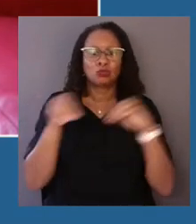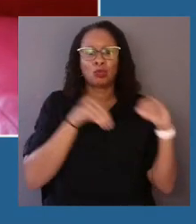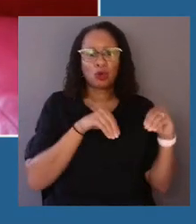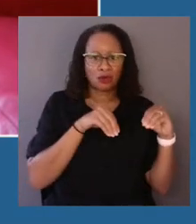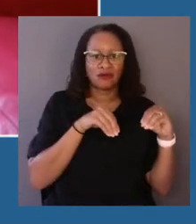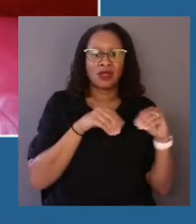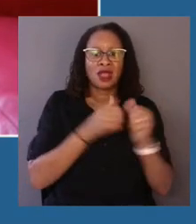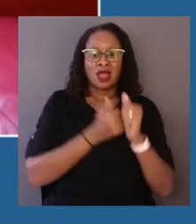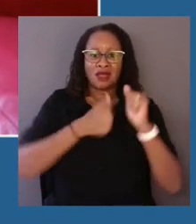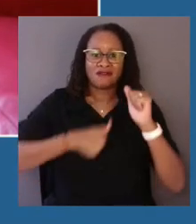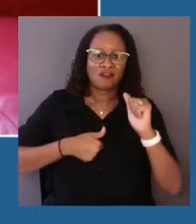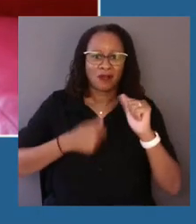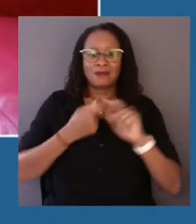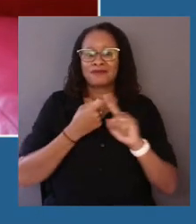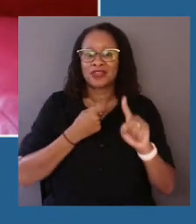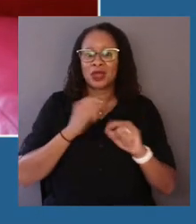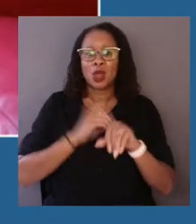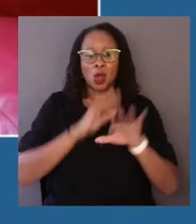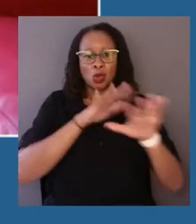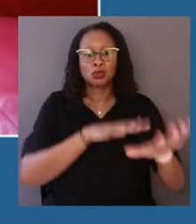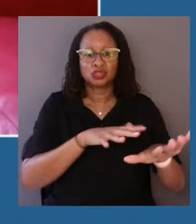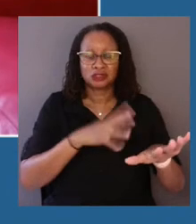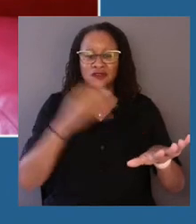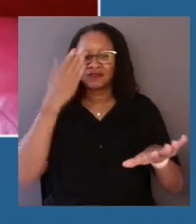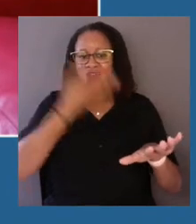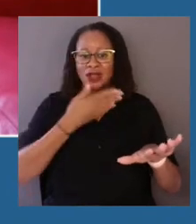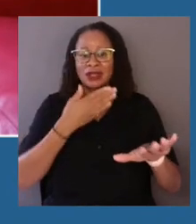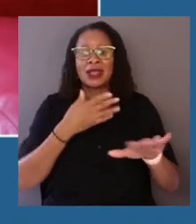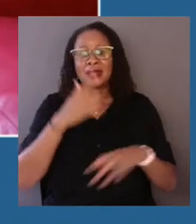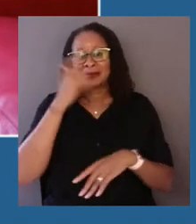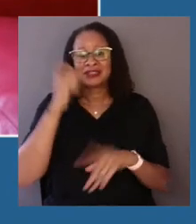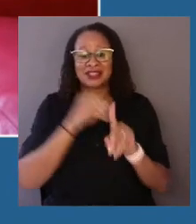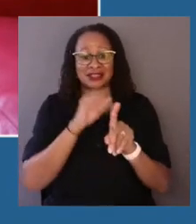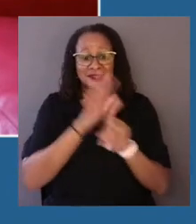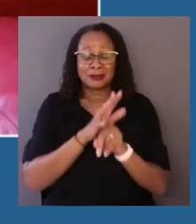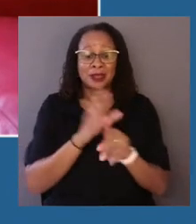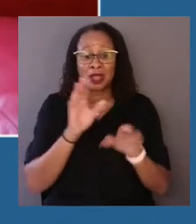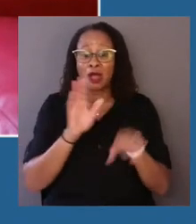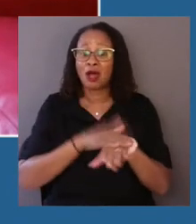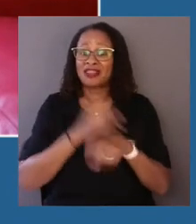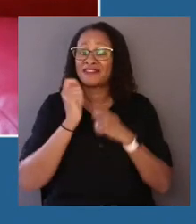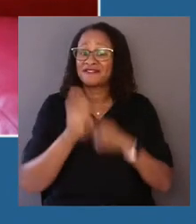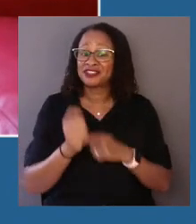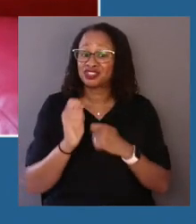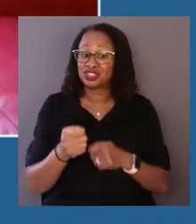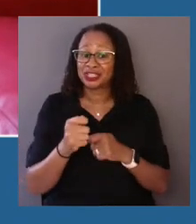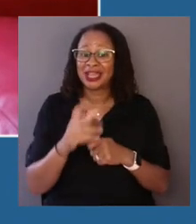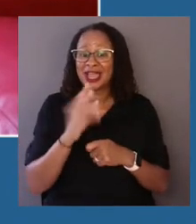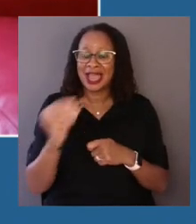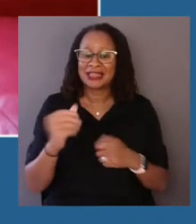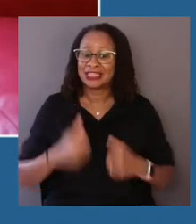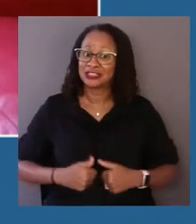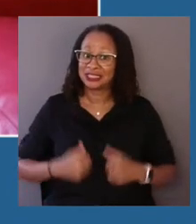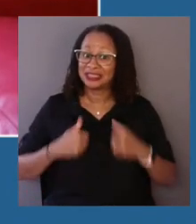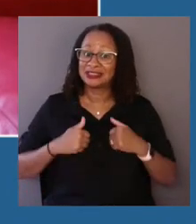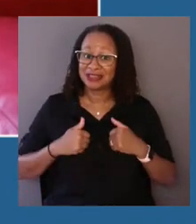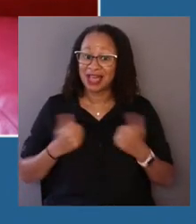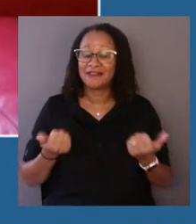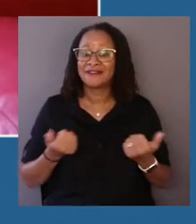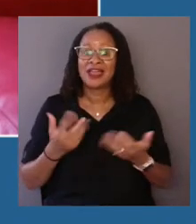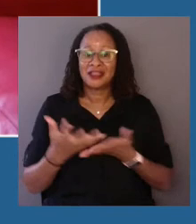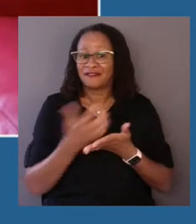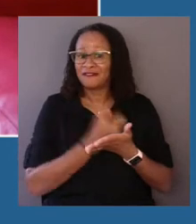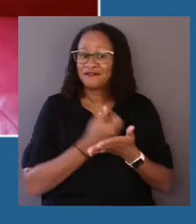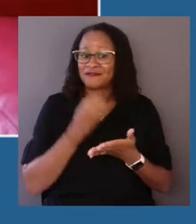oceanfront, in terms of the impact on the fisheries and their subsistence food gathering.